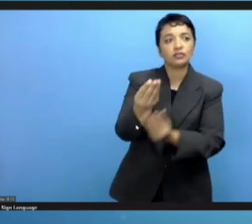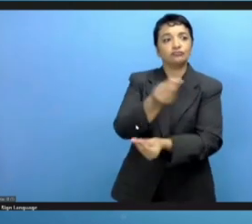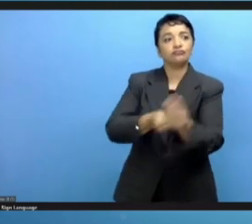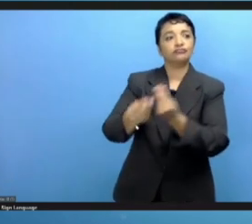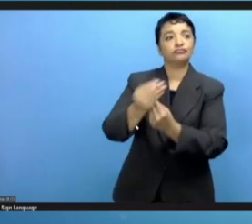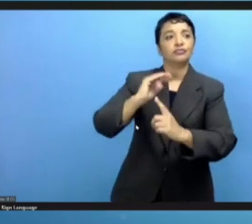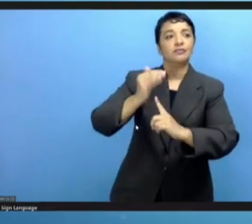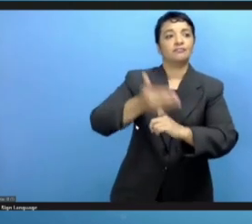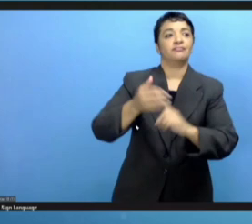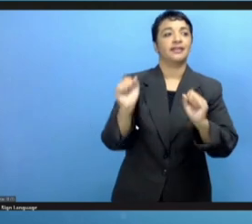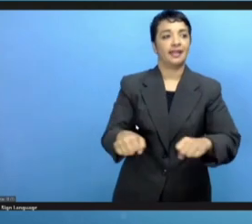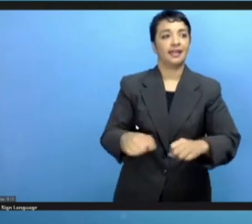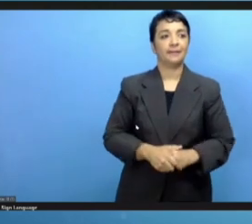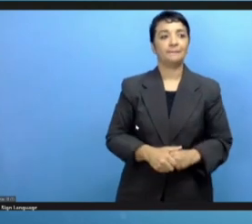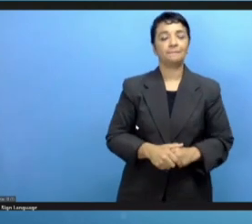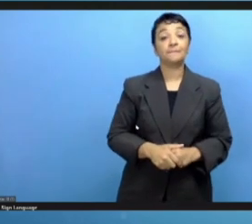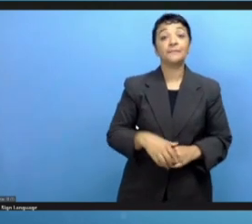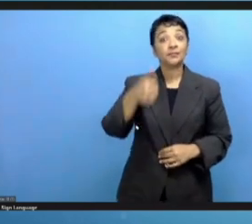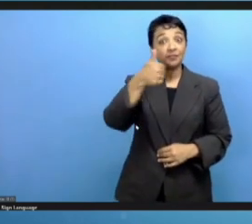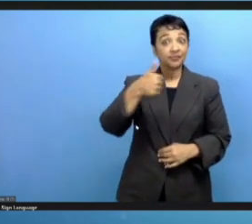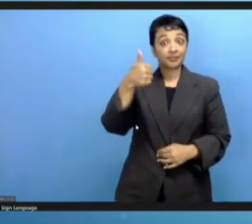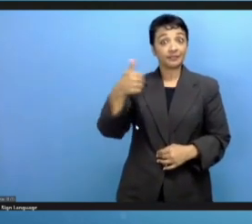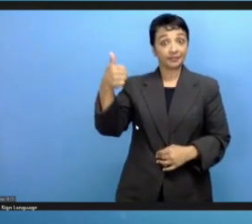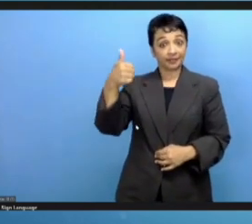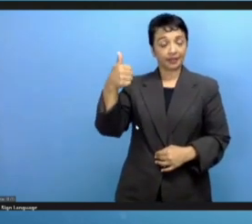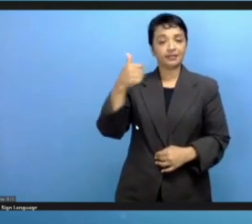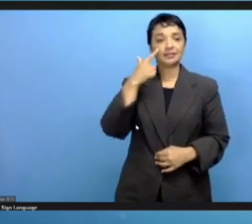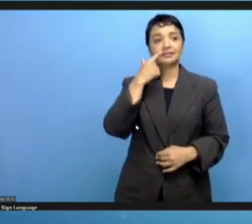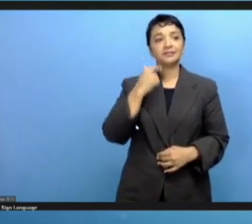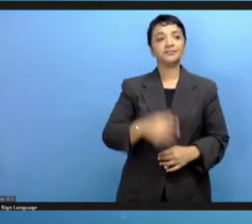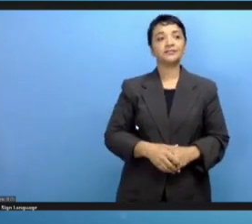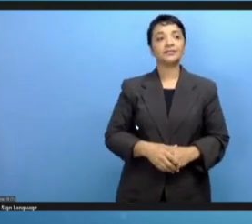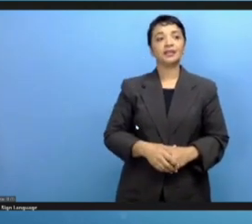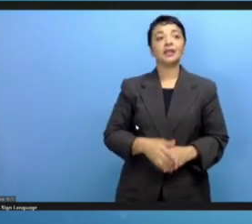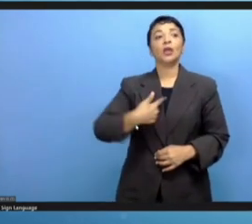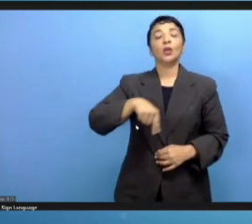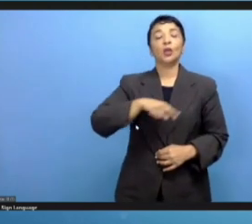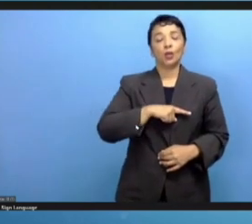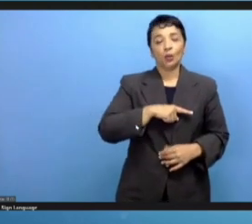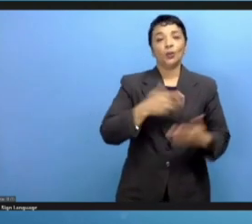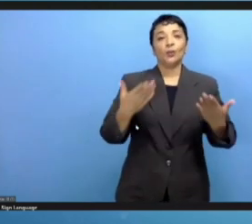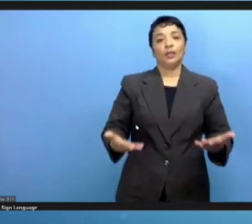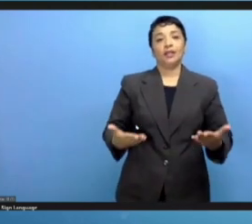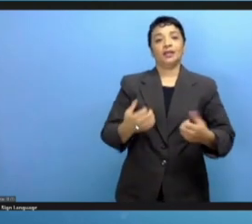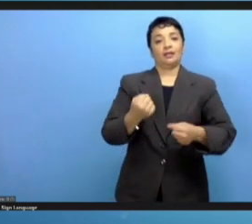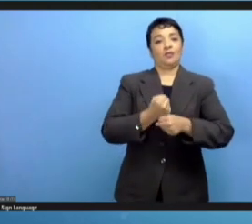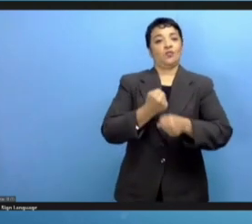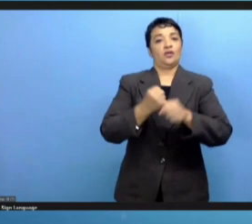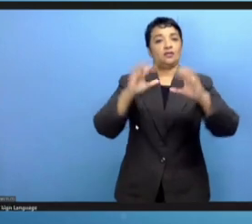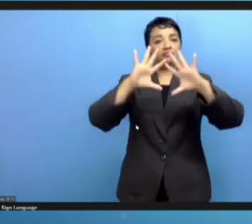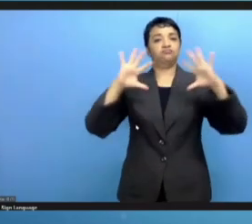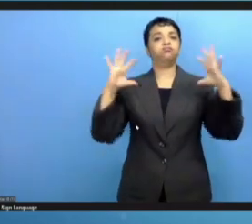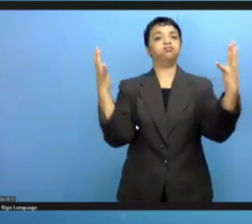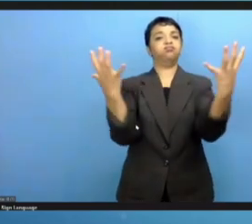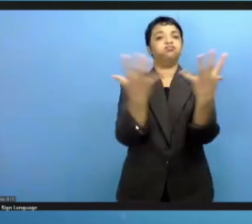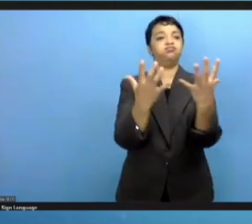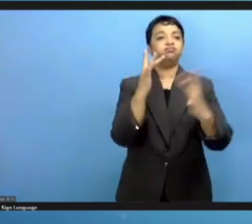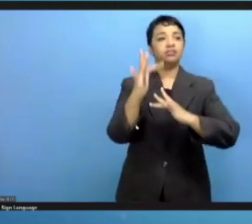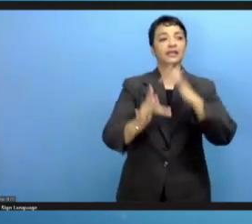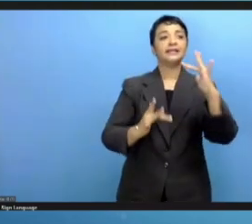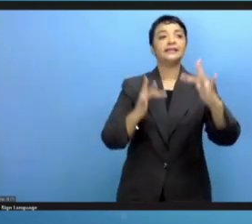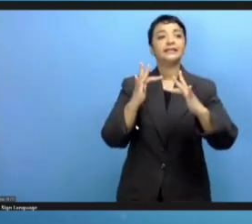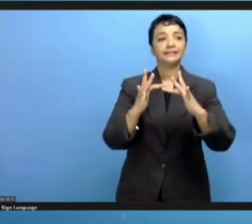Excellencies, our rapidly evolving global digital landscape is allowing us to produce